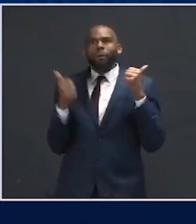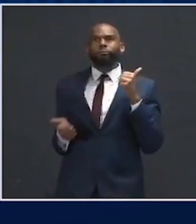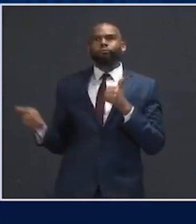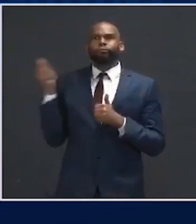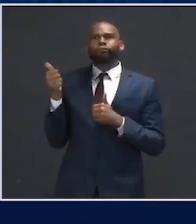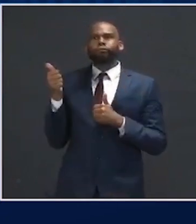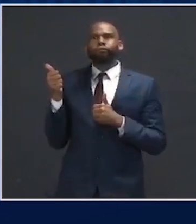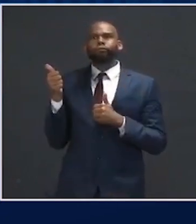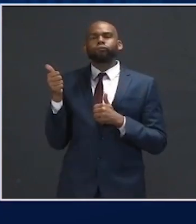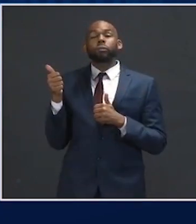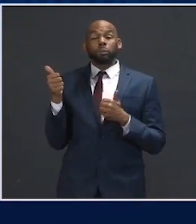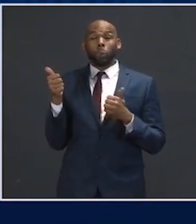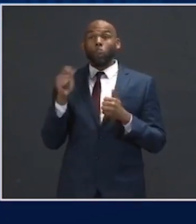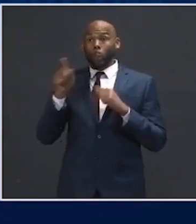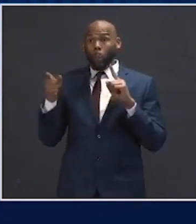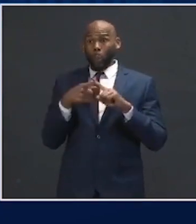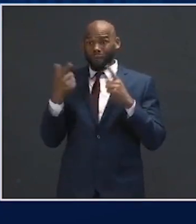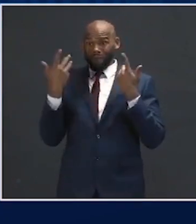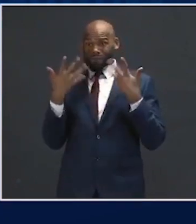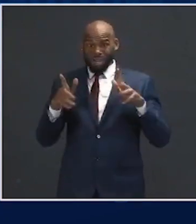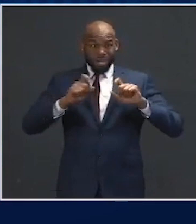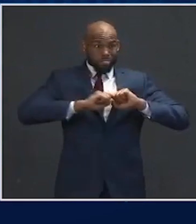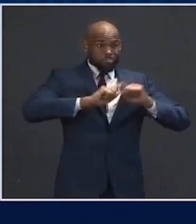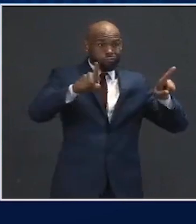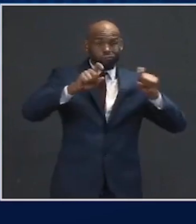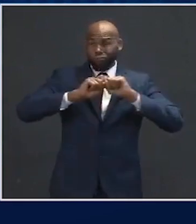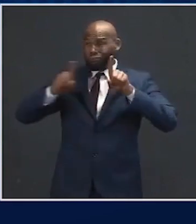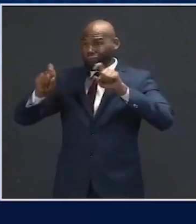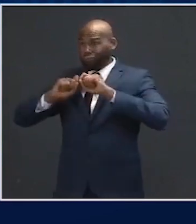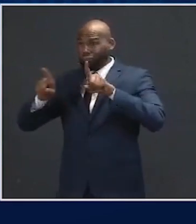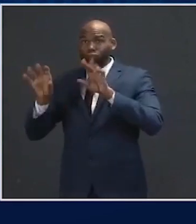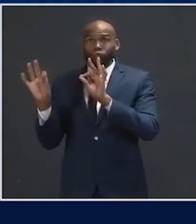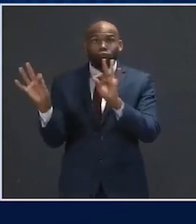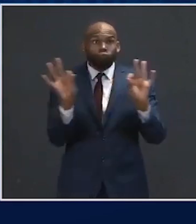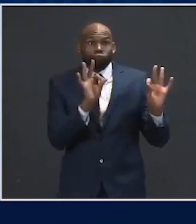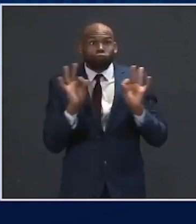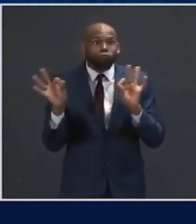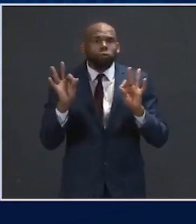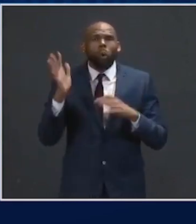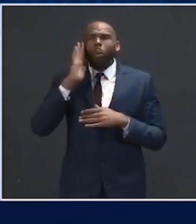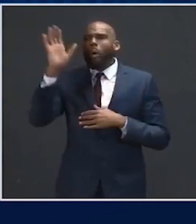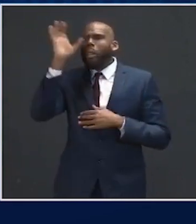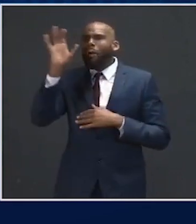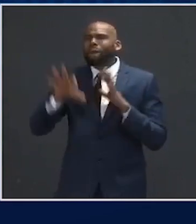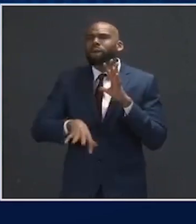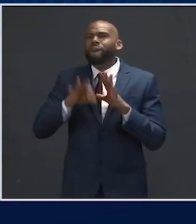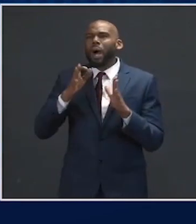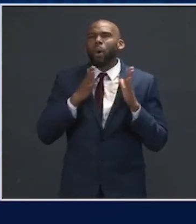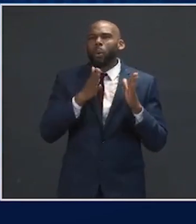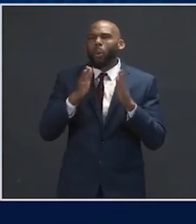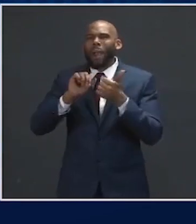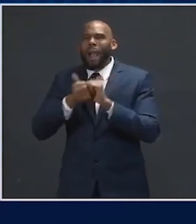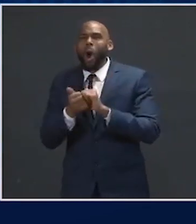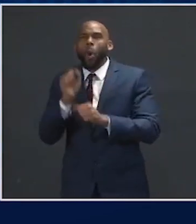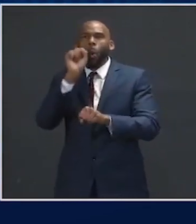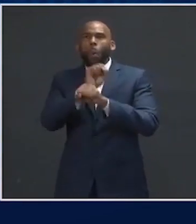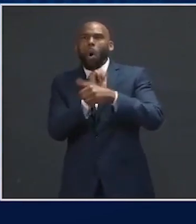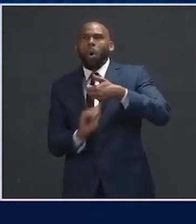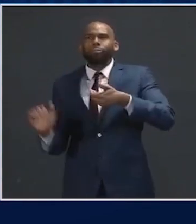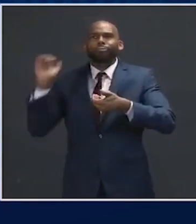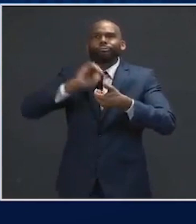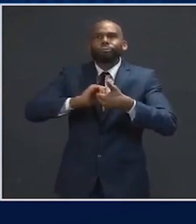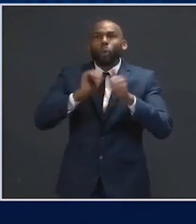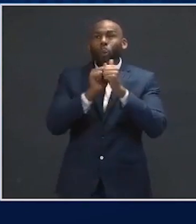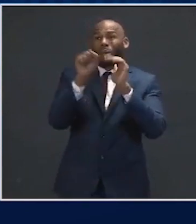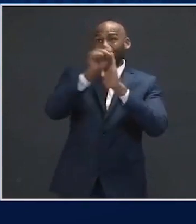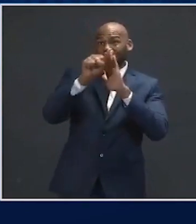obviously, once those are put out publicly and concluded, we will look for ways to work with states to